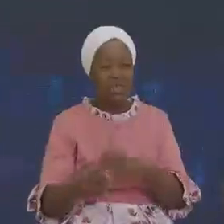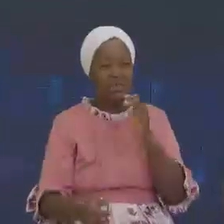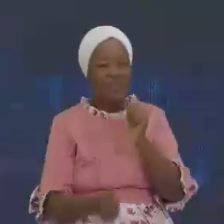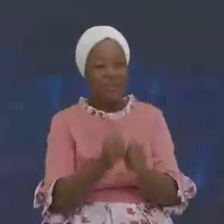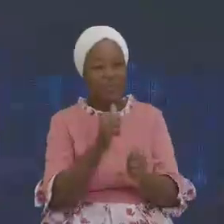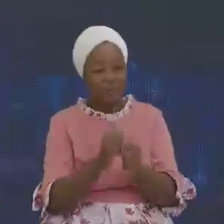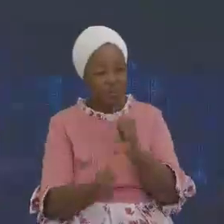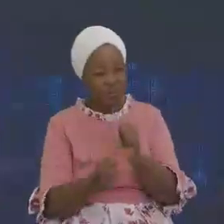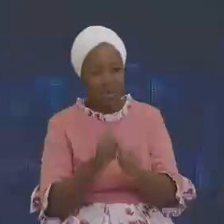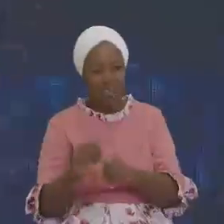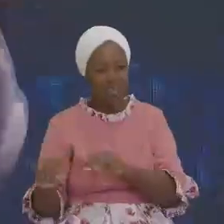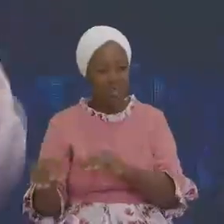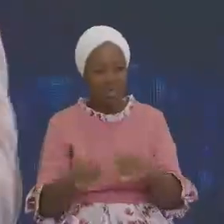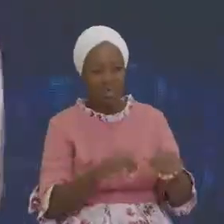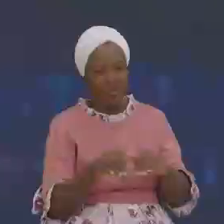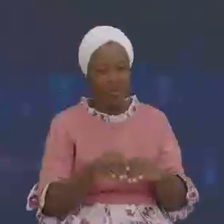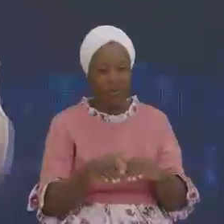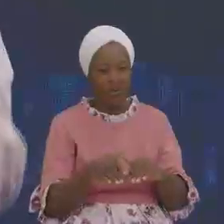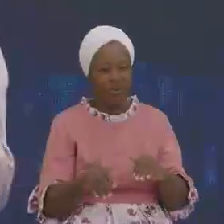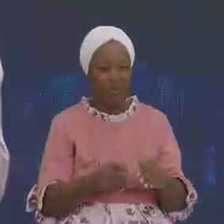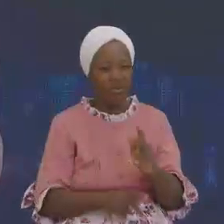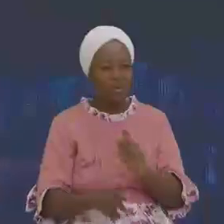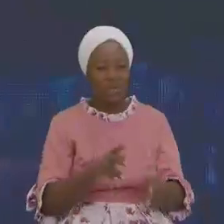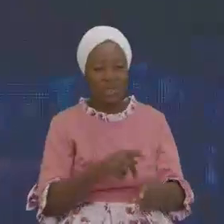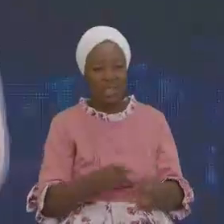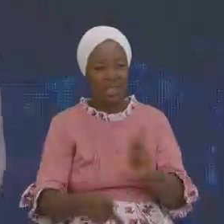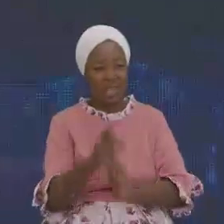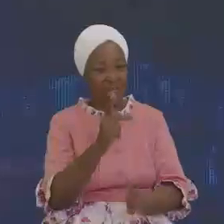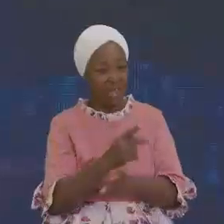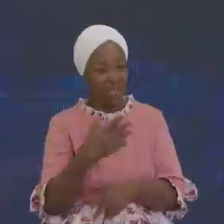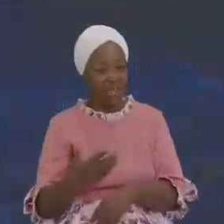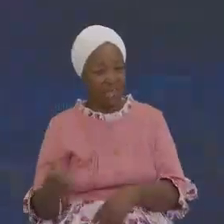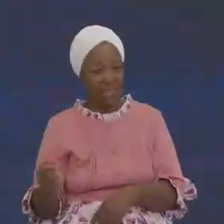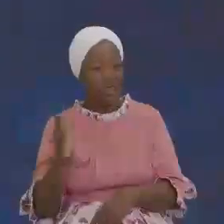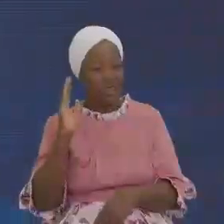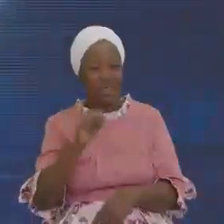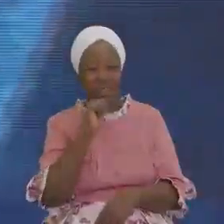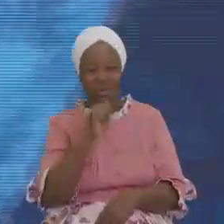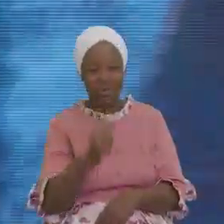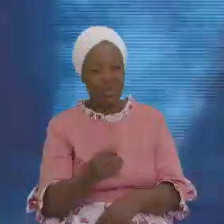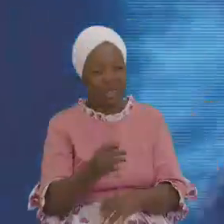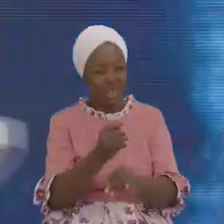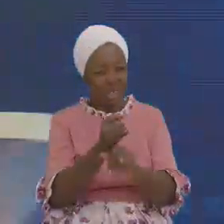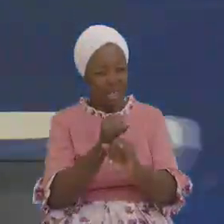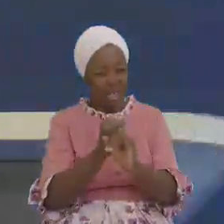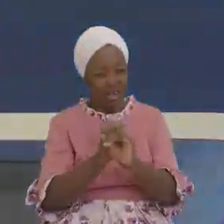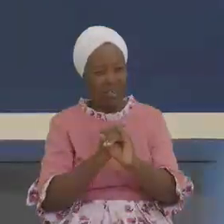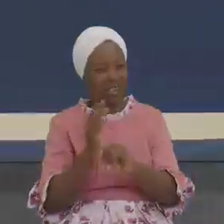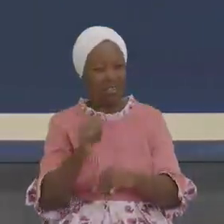which do such things shall not inherit the kingdom of God.